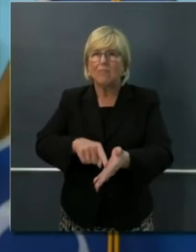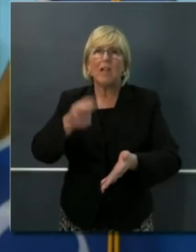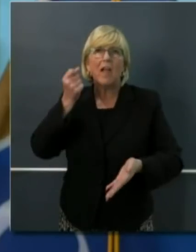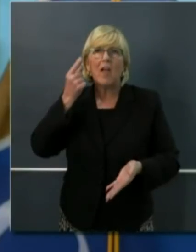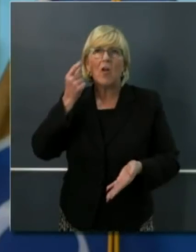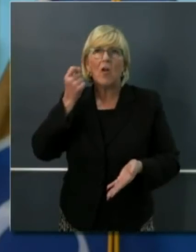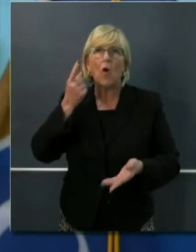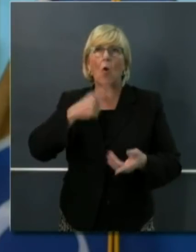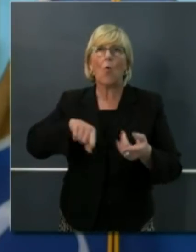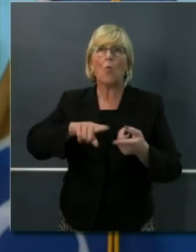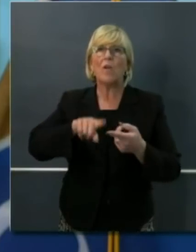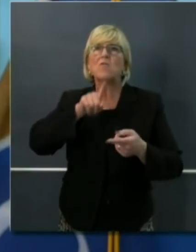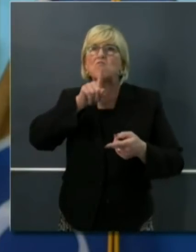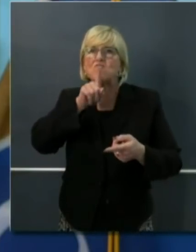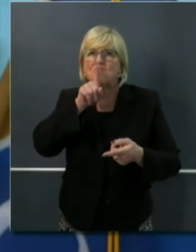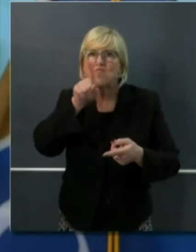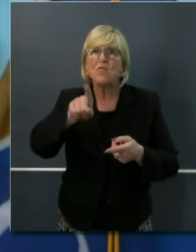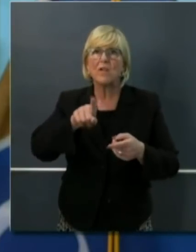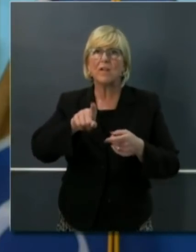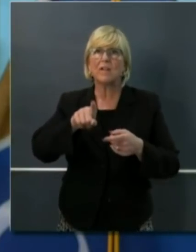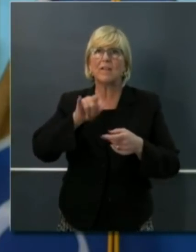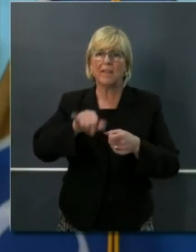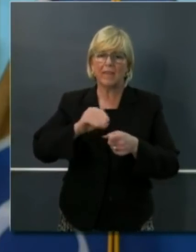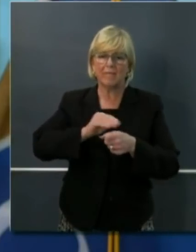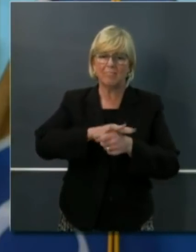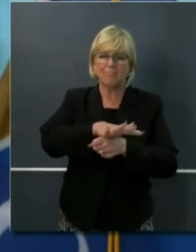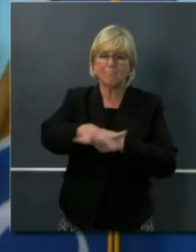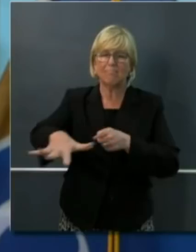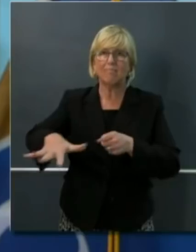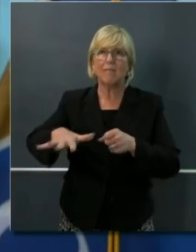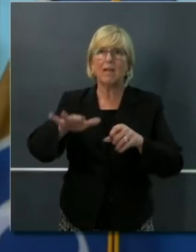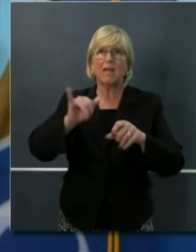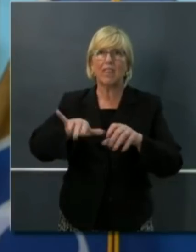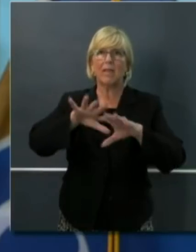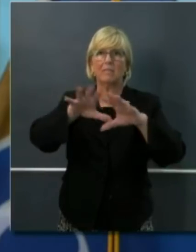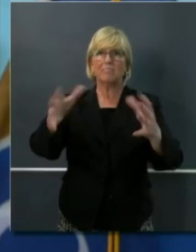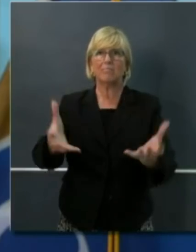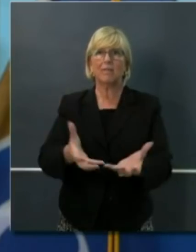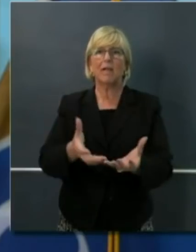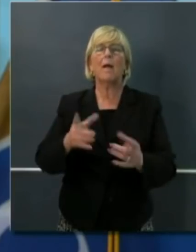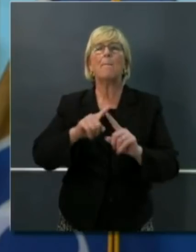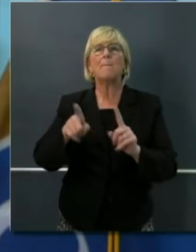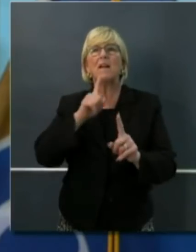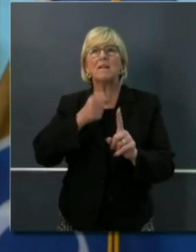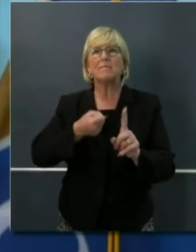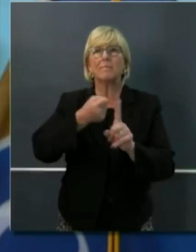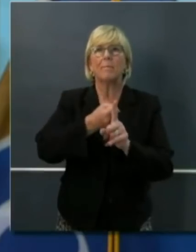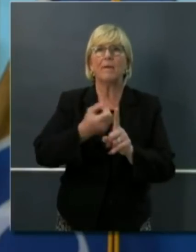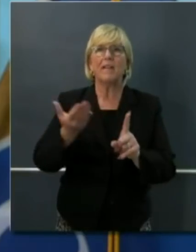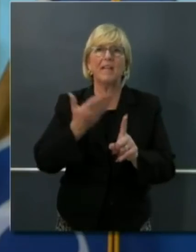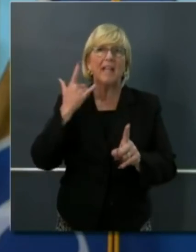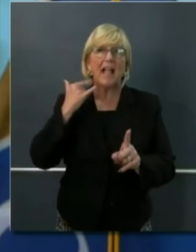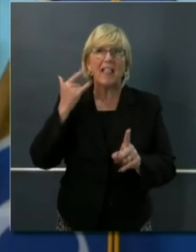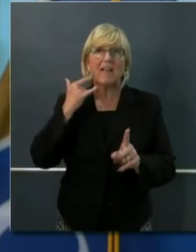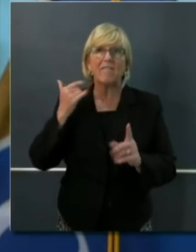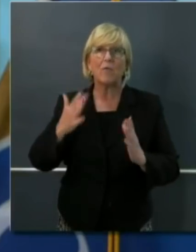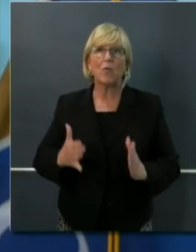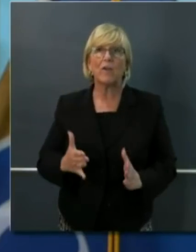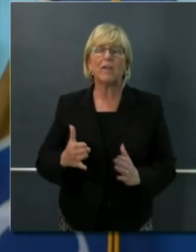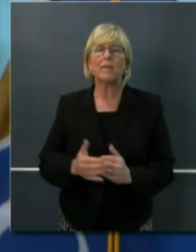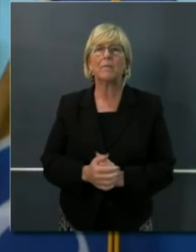of when this pandemic really started to impact Californians directly. Look,